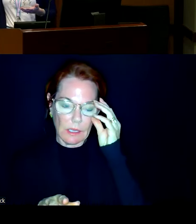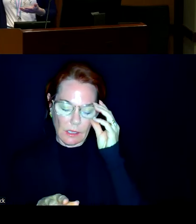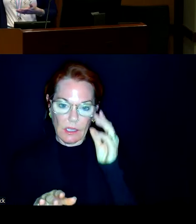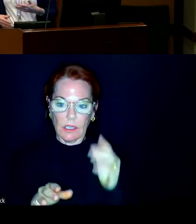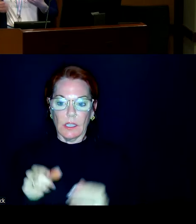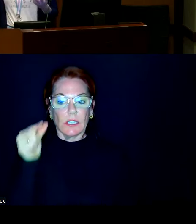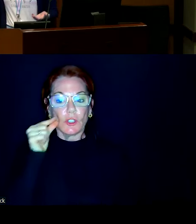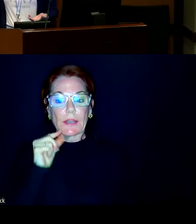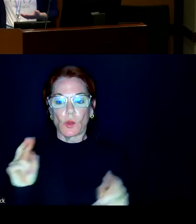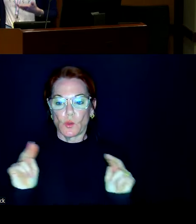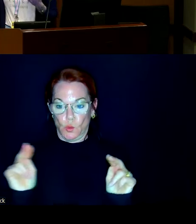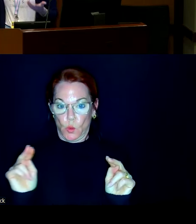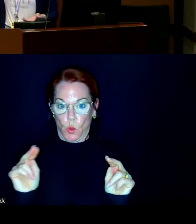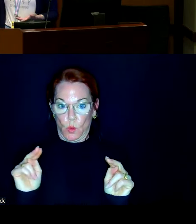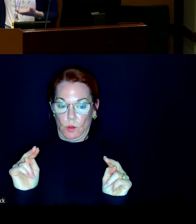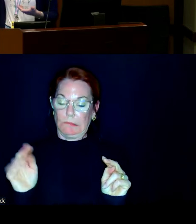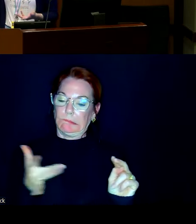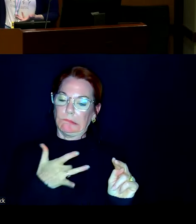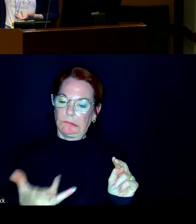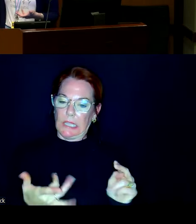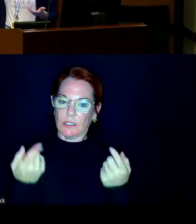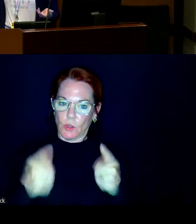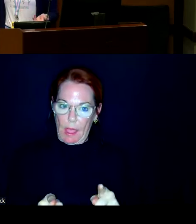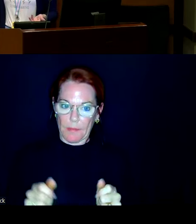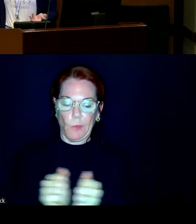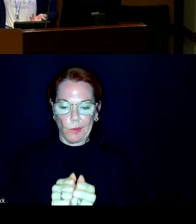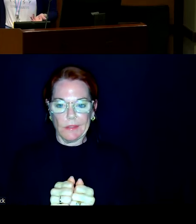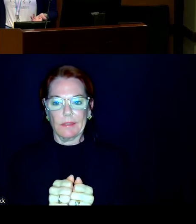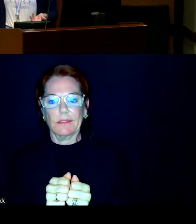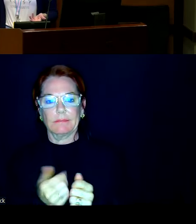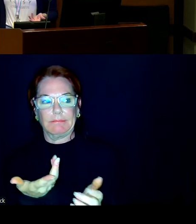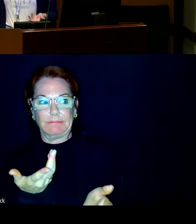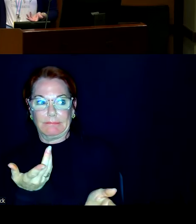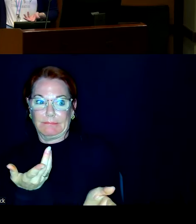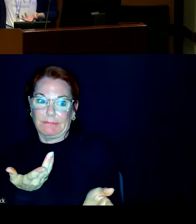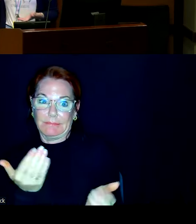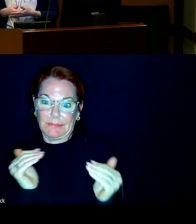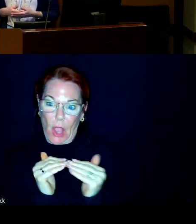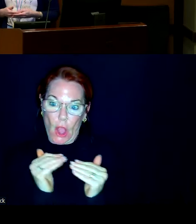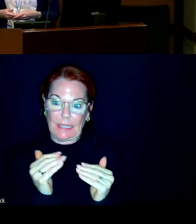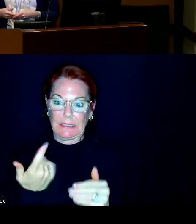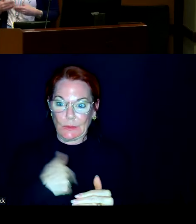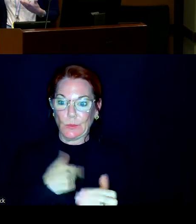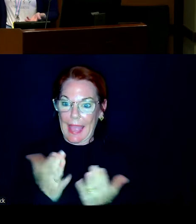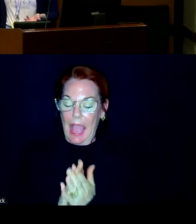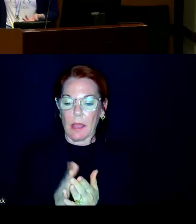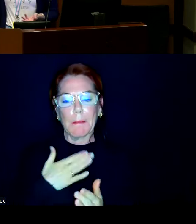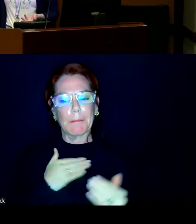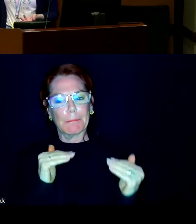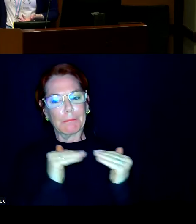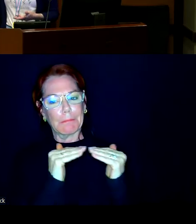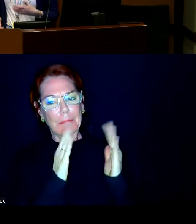gender pronouns with your colleagues and your friends and trainees, because we don't know until we ask. I have a lot of colleagues that use they,